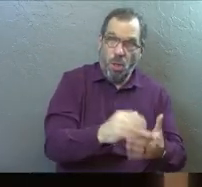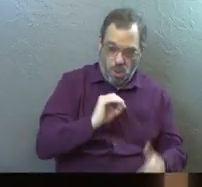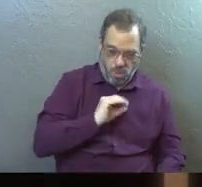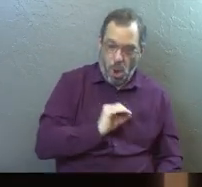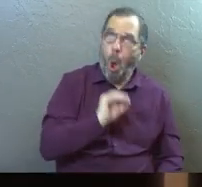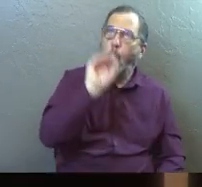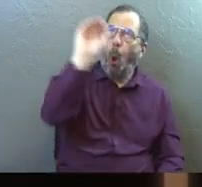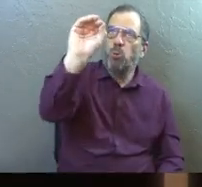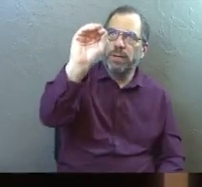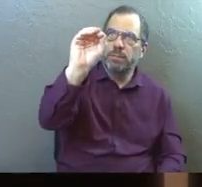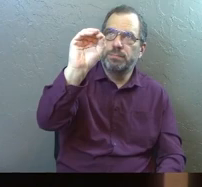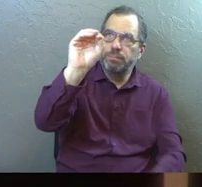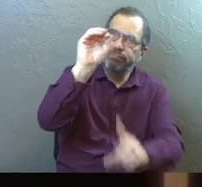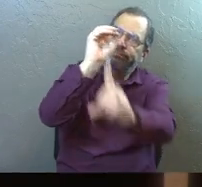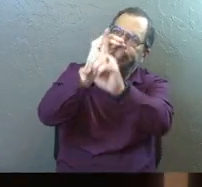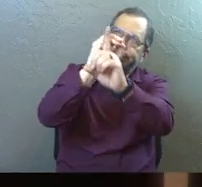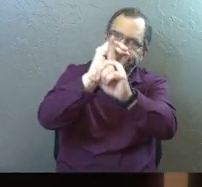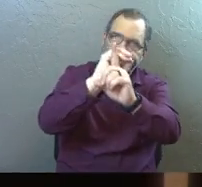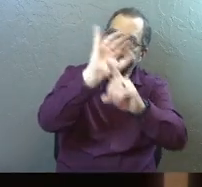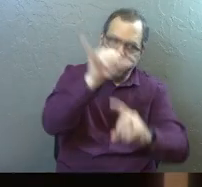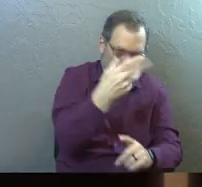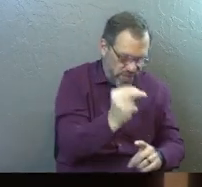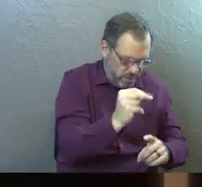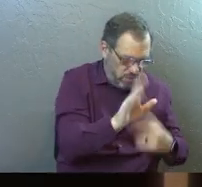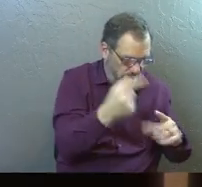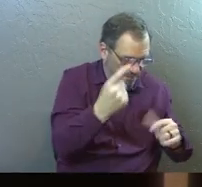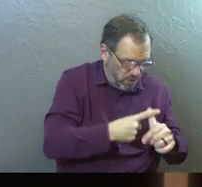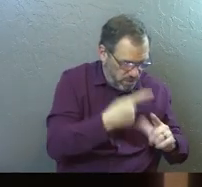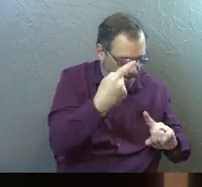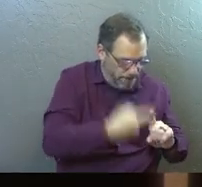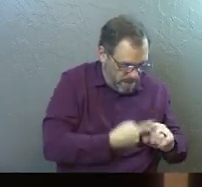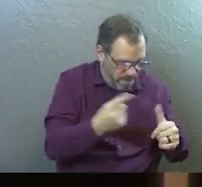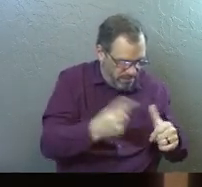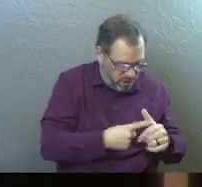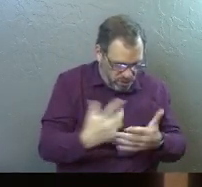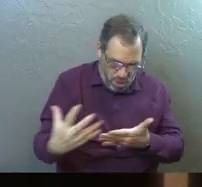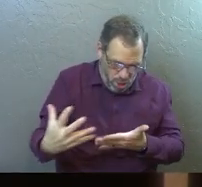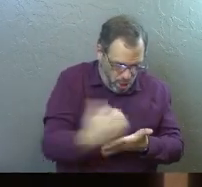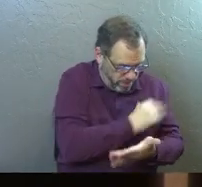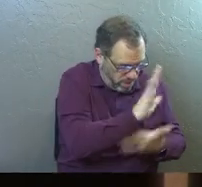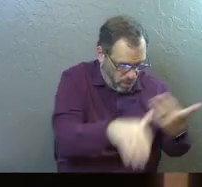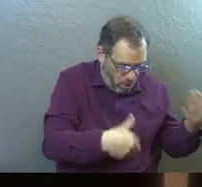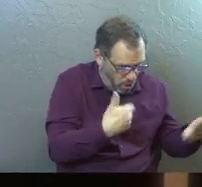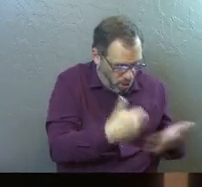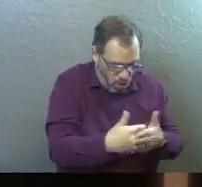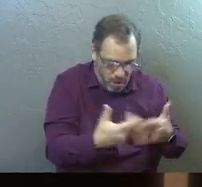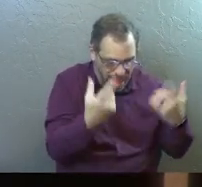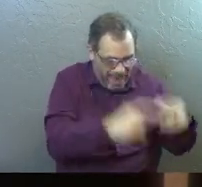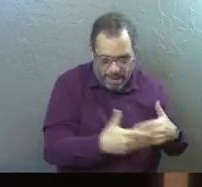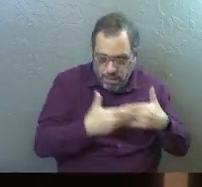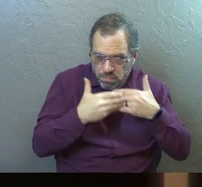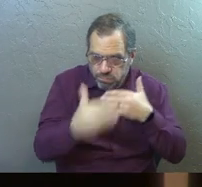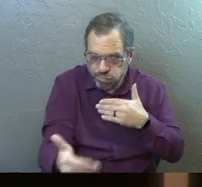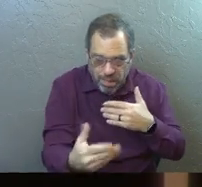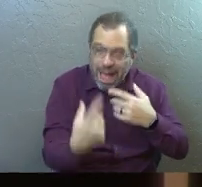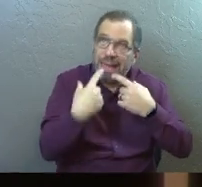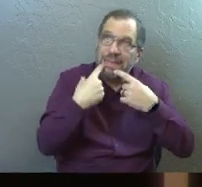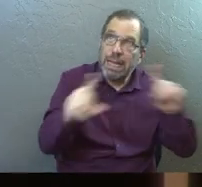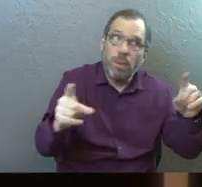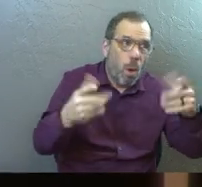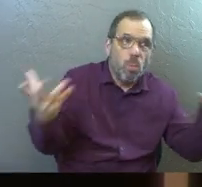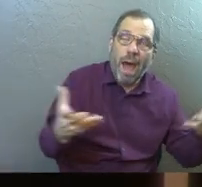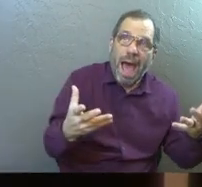so here I am in January giving you the first month and the first harvest of all the harvests to come as a